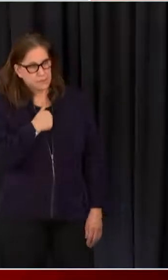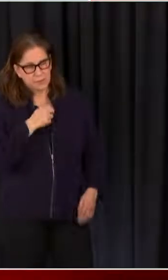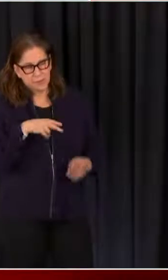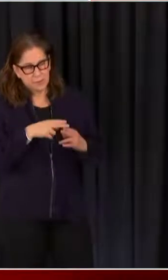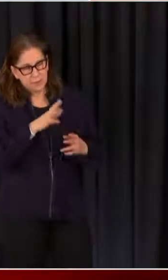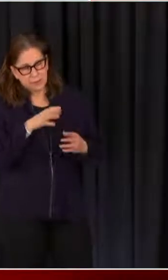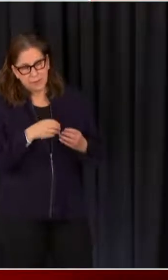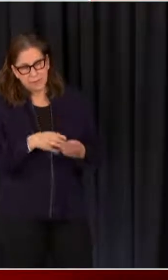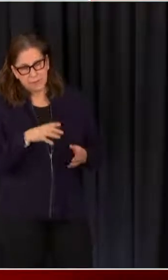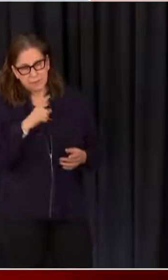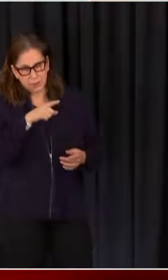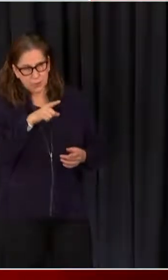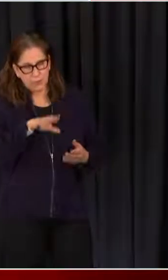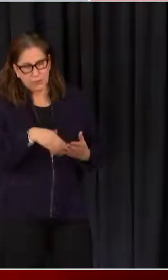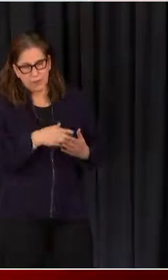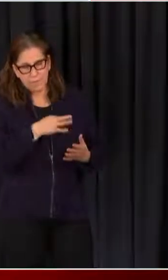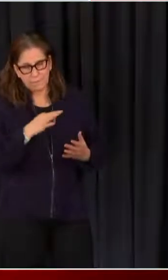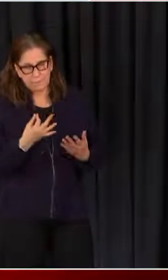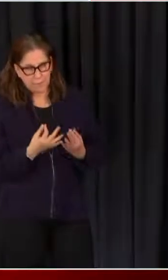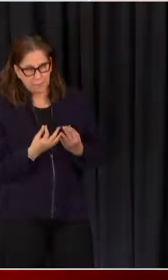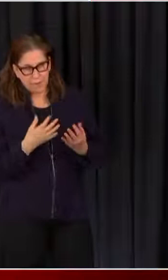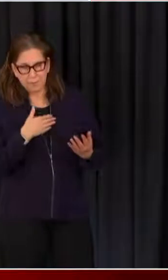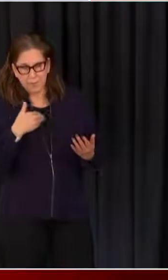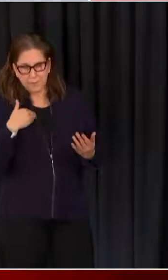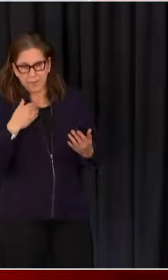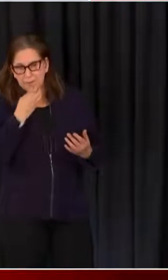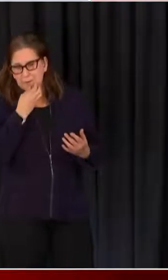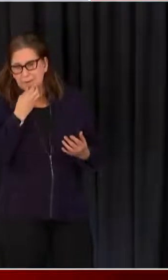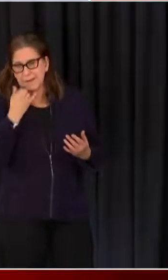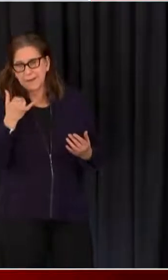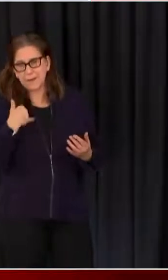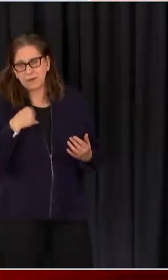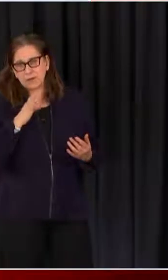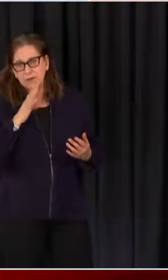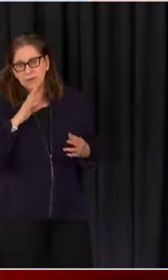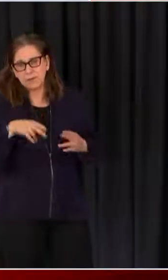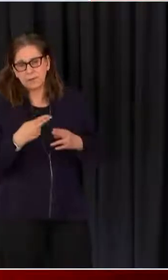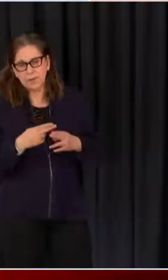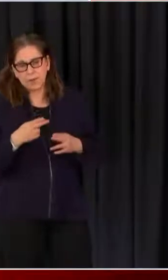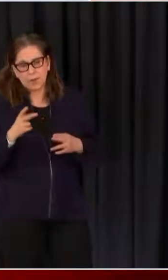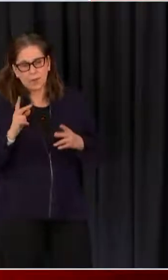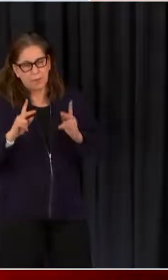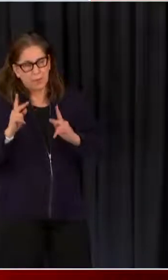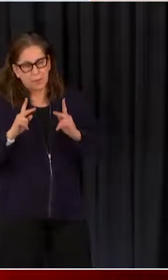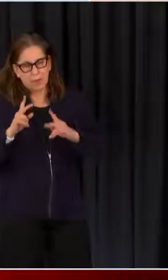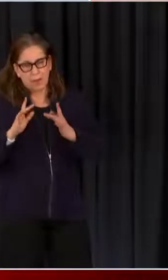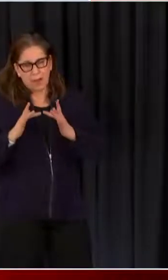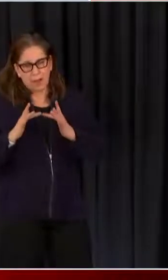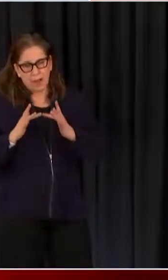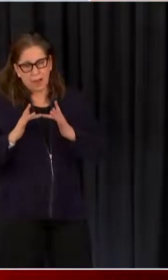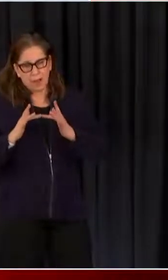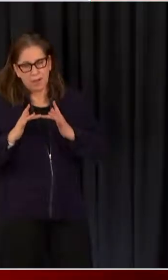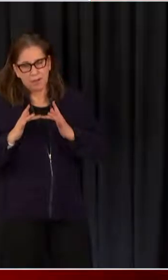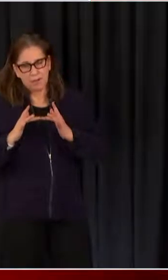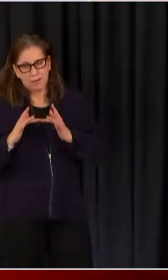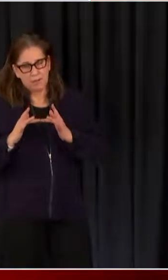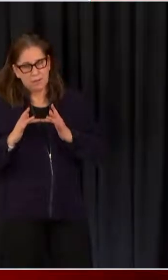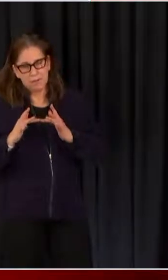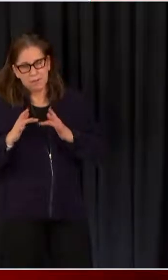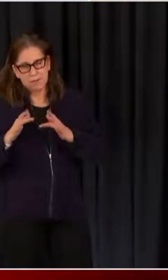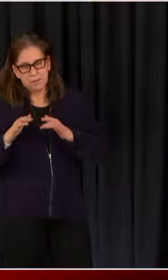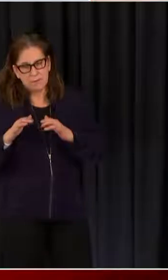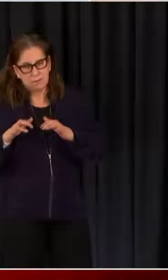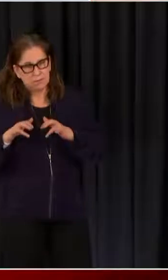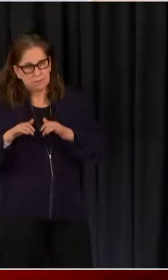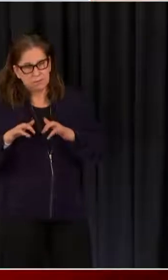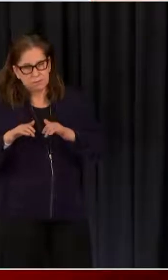by surprise by the influx in traffic. I mean, I realize it's a huge jump in people, but this new phase also is a huge jump in who's available